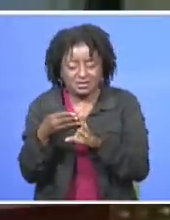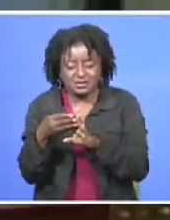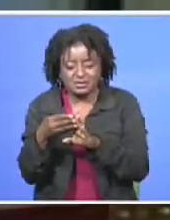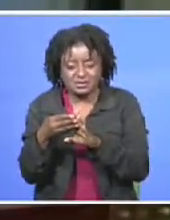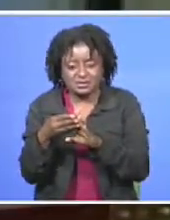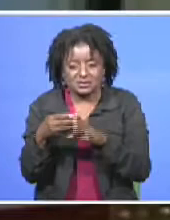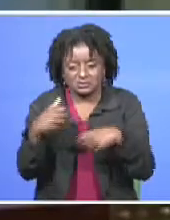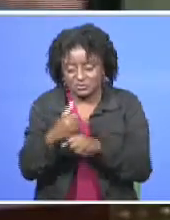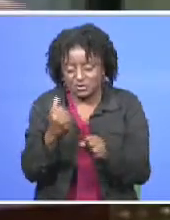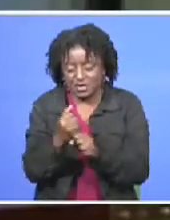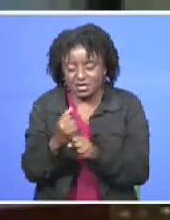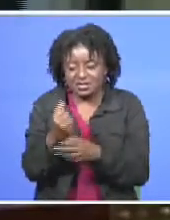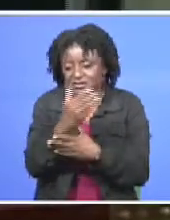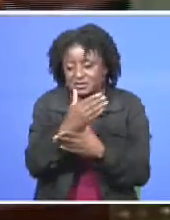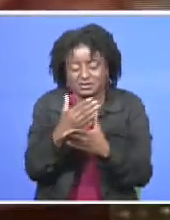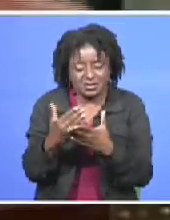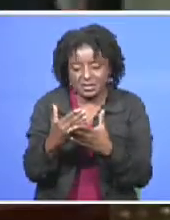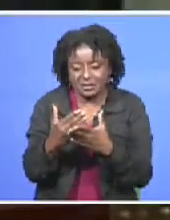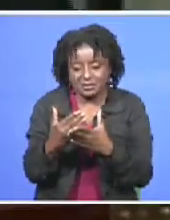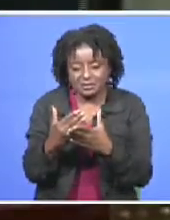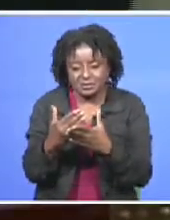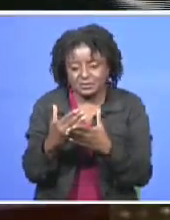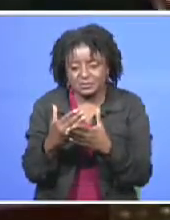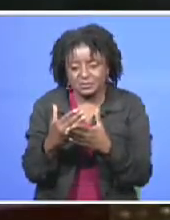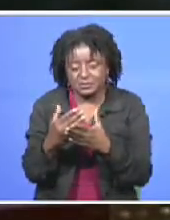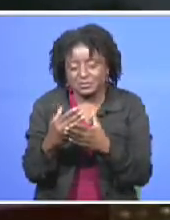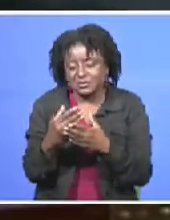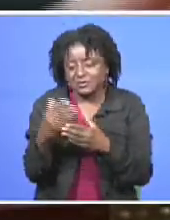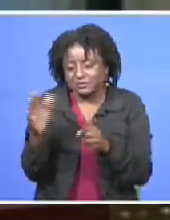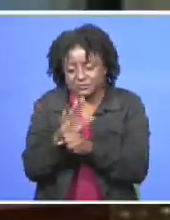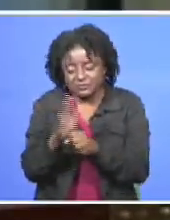setting up some wholly owned proxy